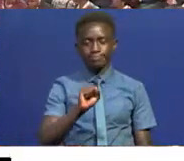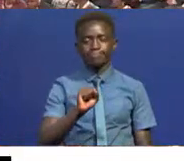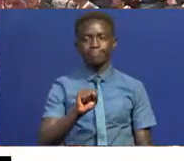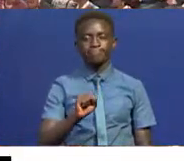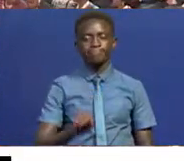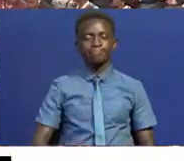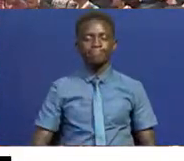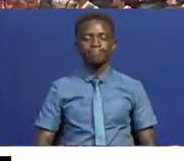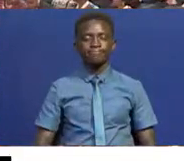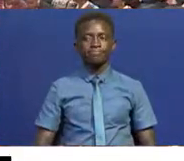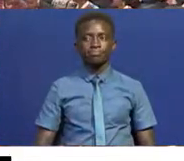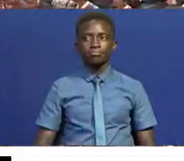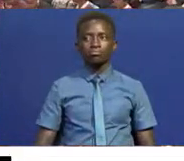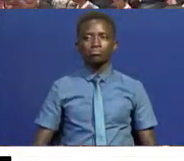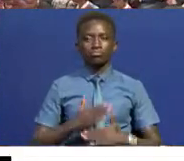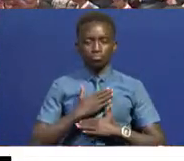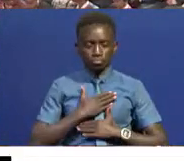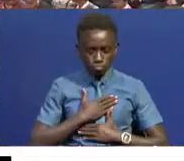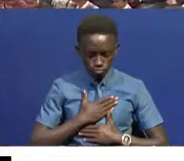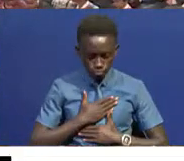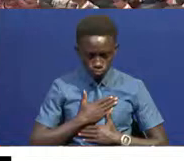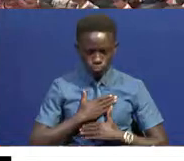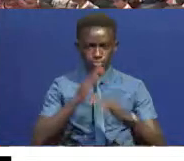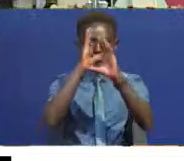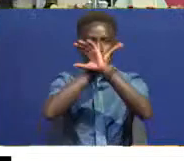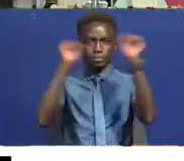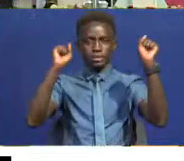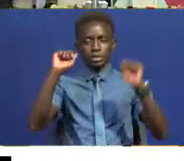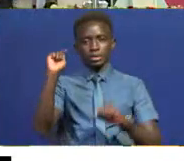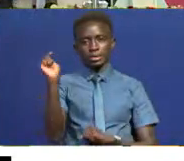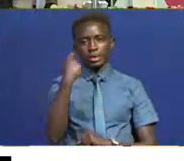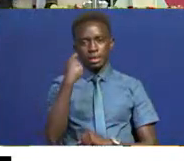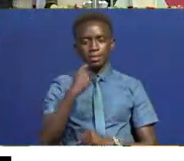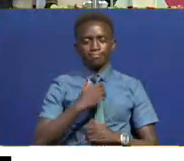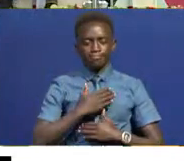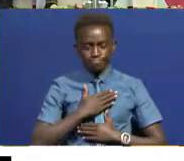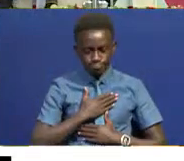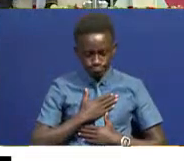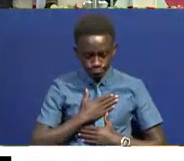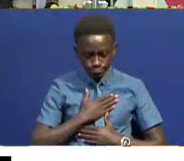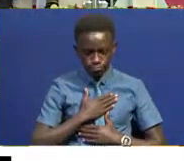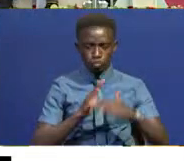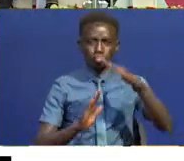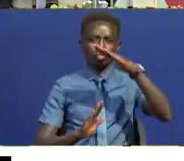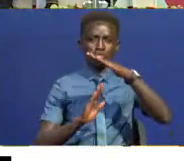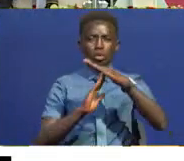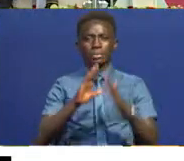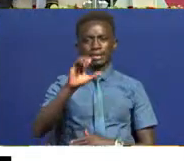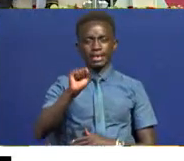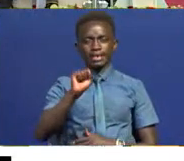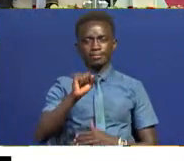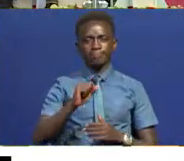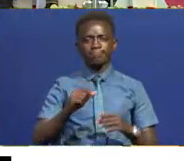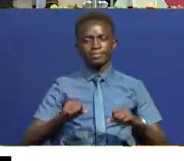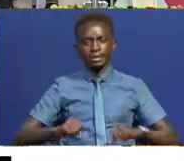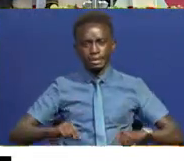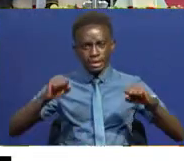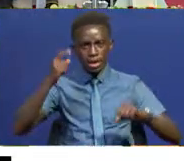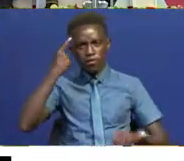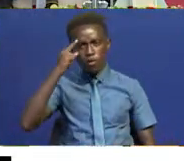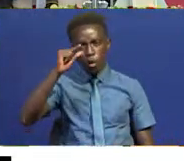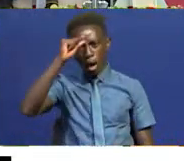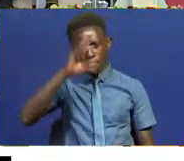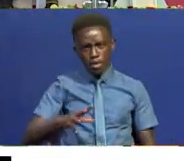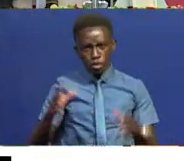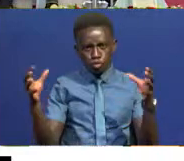Kenya, Your Excellency, the Deputy President, Prime Cabinet Secretary, Chair of the Council of Governors, Governors Present, Cabinet